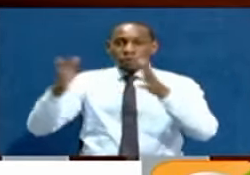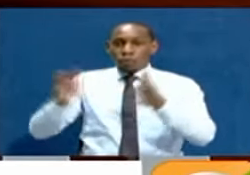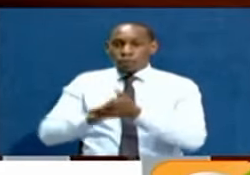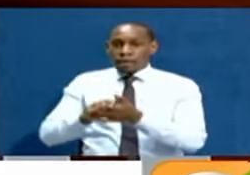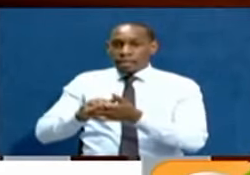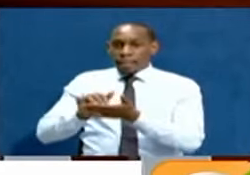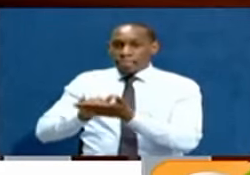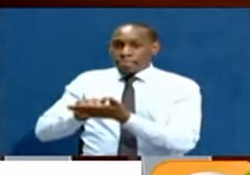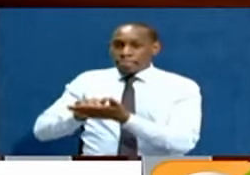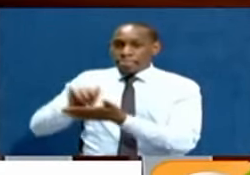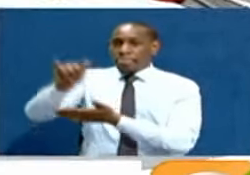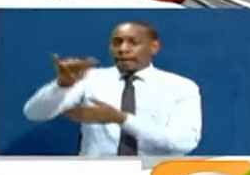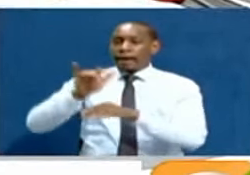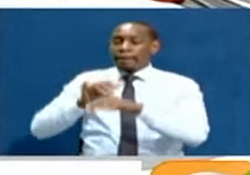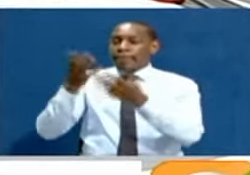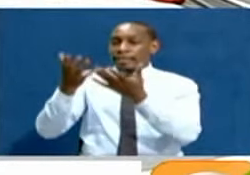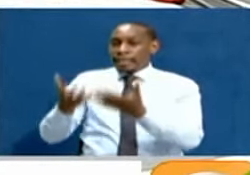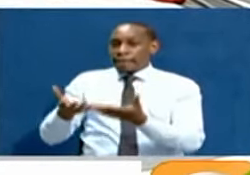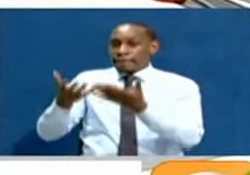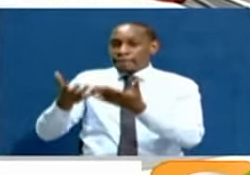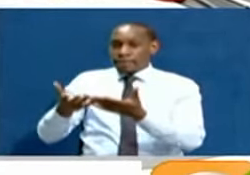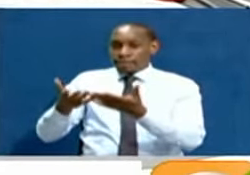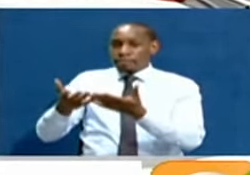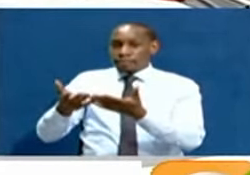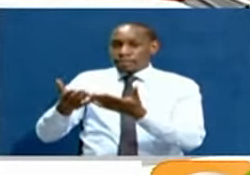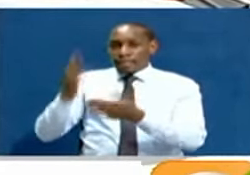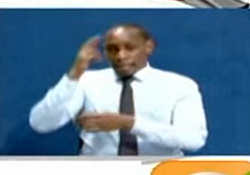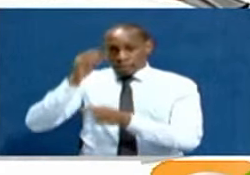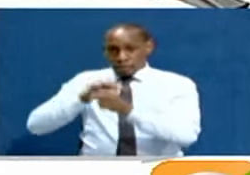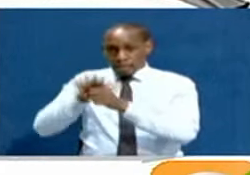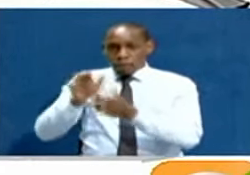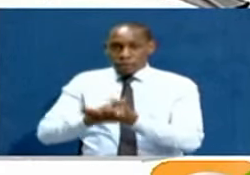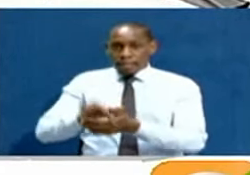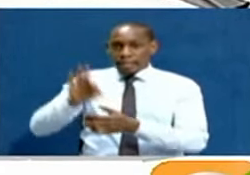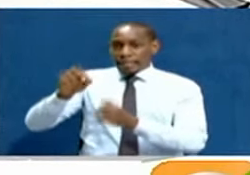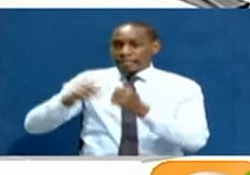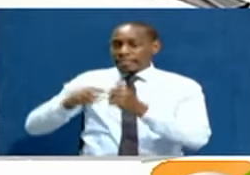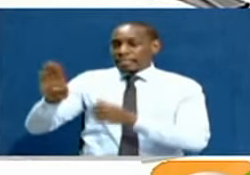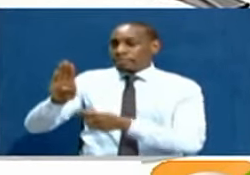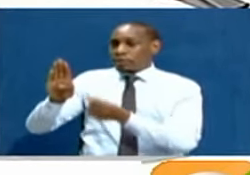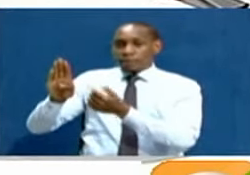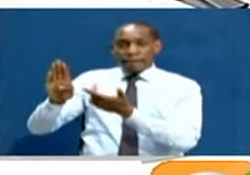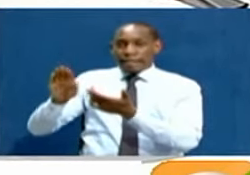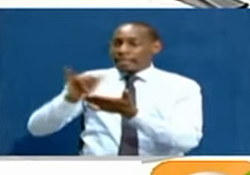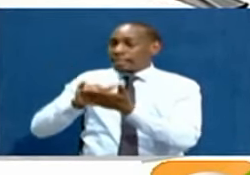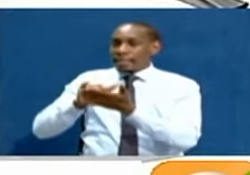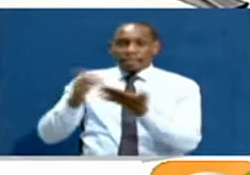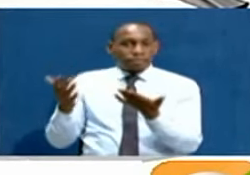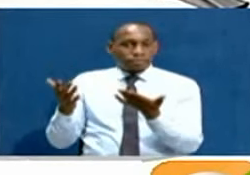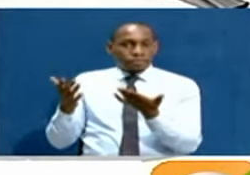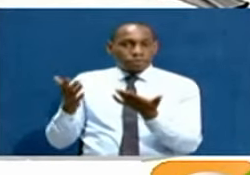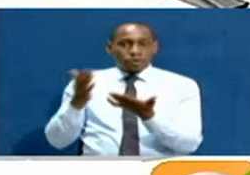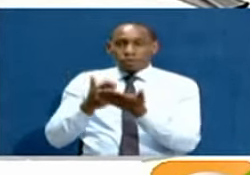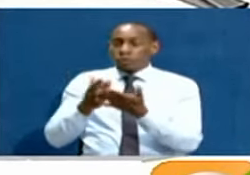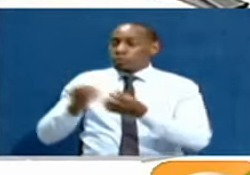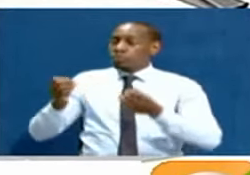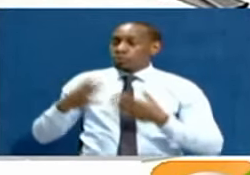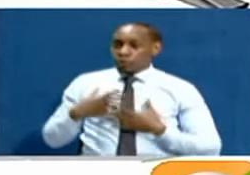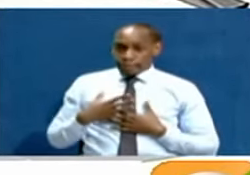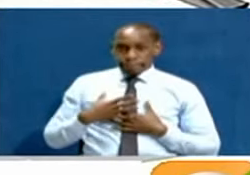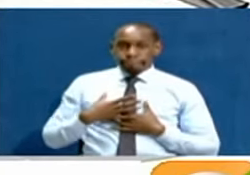in airlines. Yep. It's taken a big hit due to COVID-19. But 36 billion shillings, Michael, that's ridiculously...